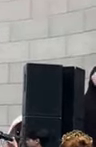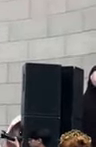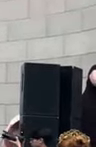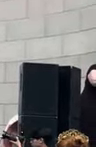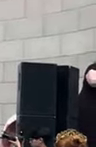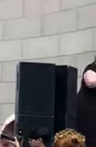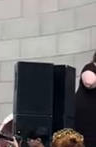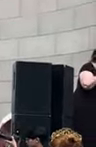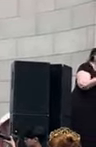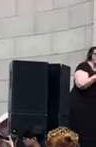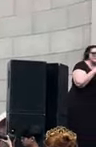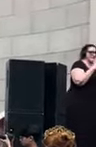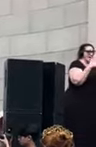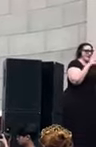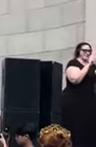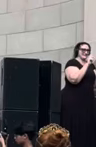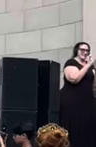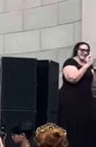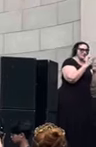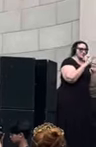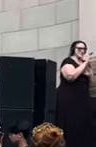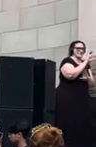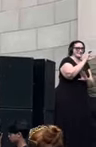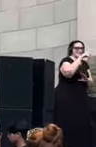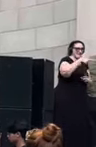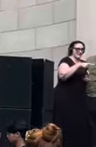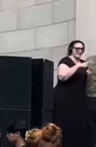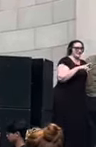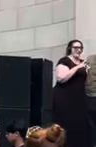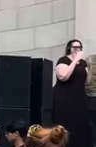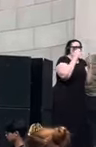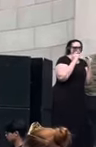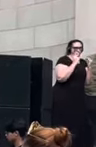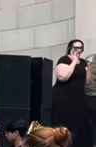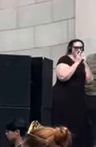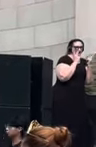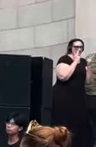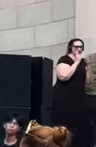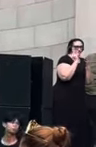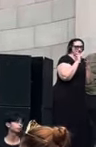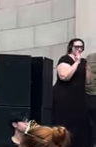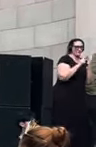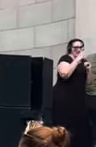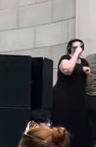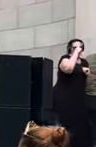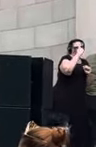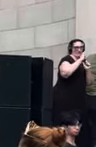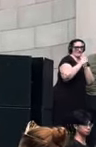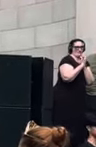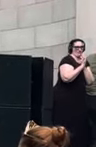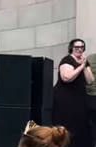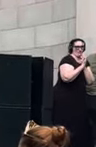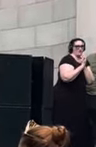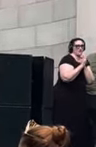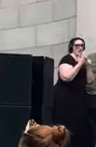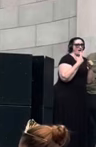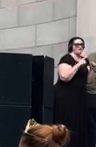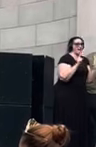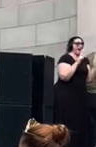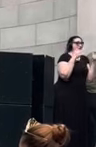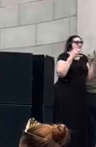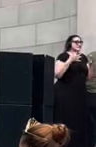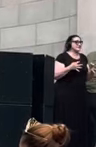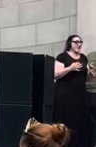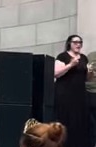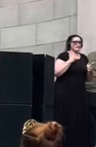was diagnosed with cerebral palsy, low vision, and many other cognitive challenges. But I choose